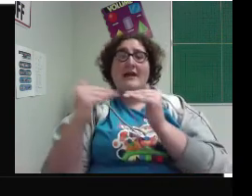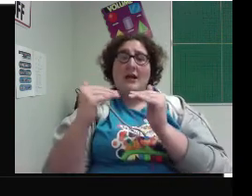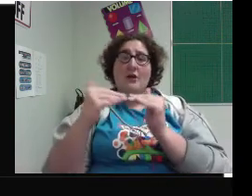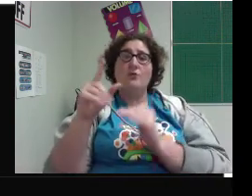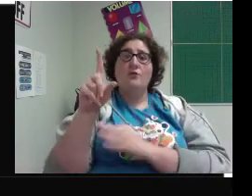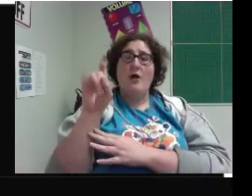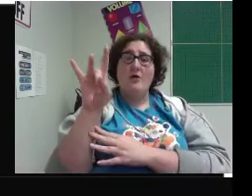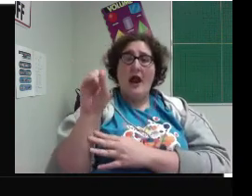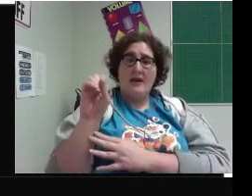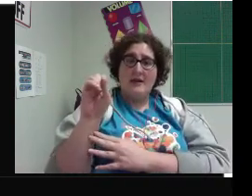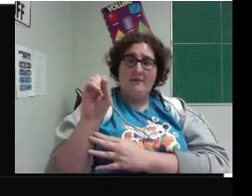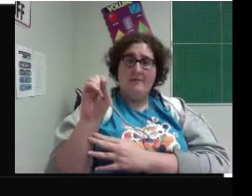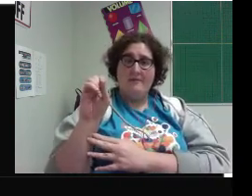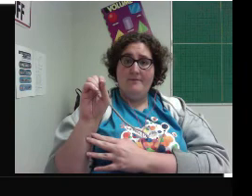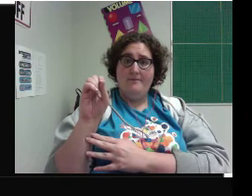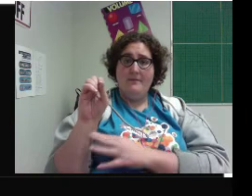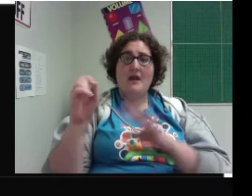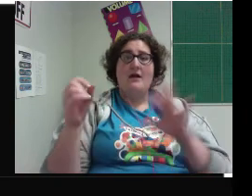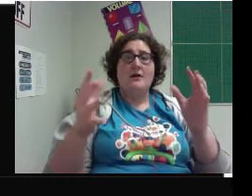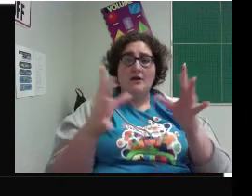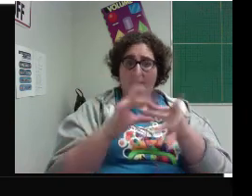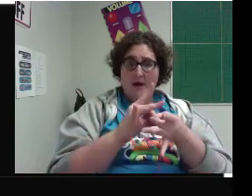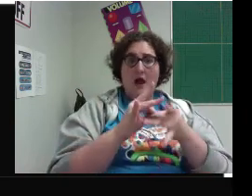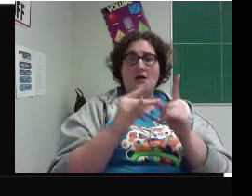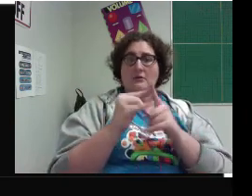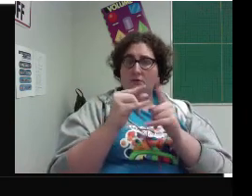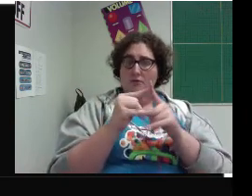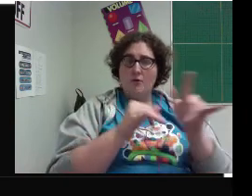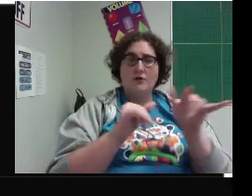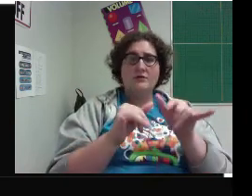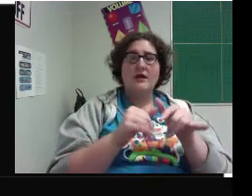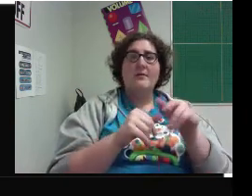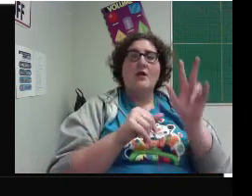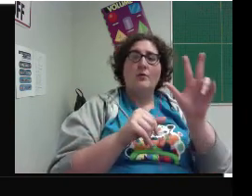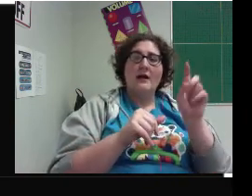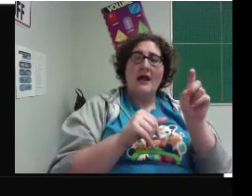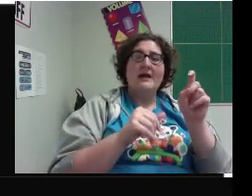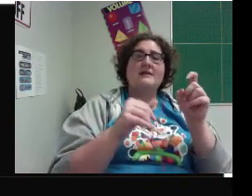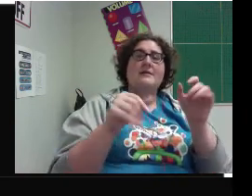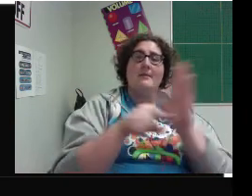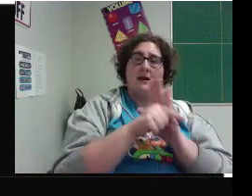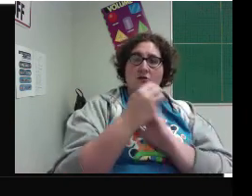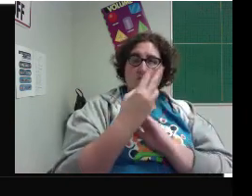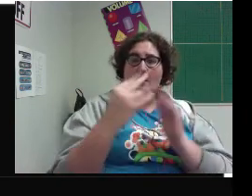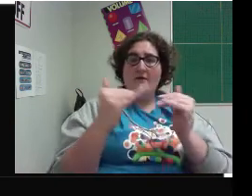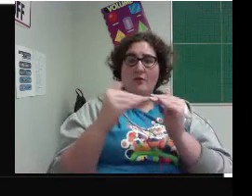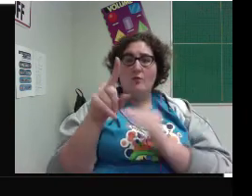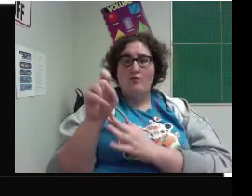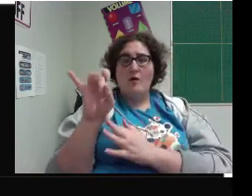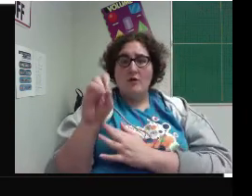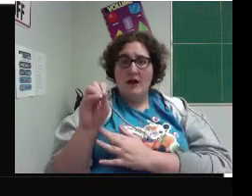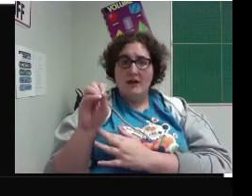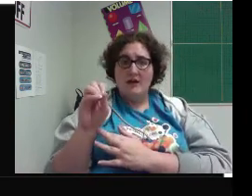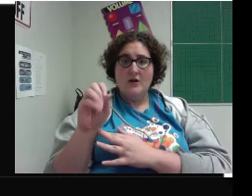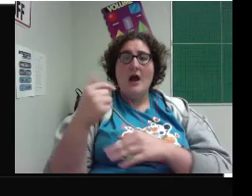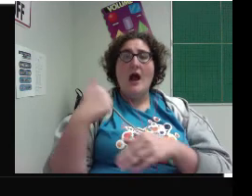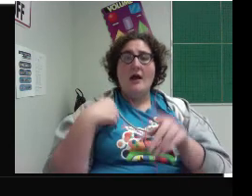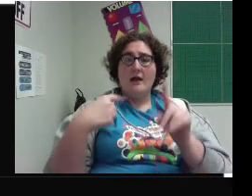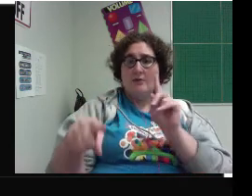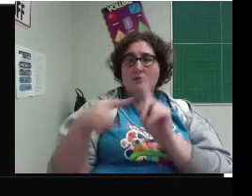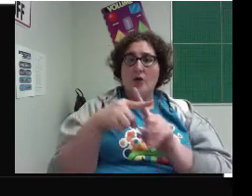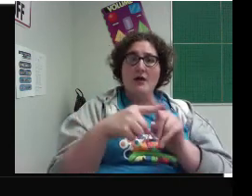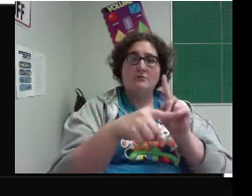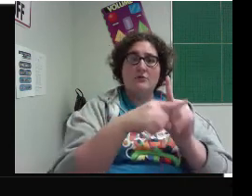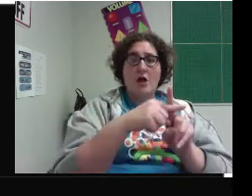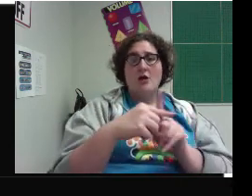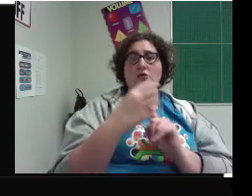equals 180. I'm going to combine like terms, so I have 3x minus 12 equals 180. I'm going to add 12 to